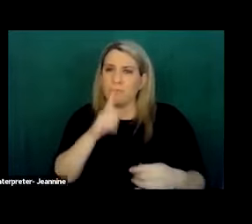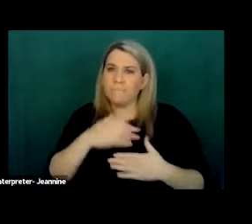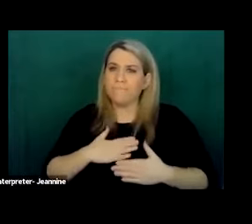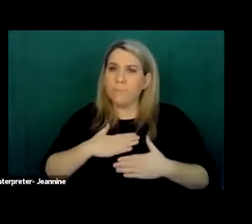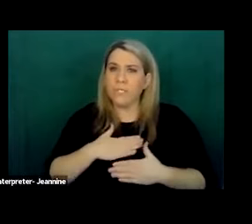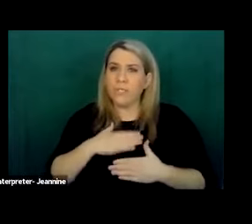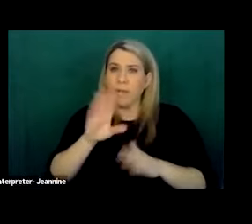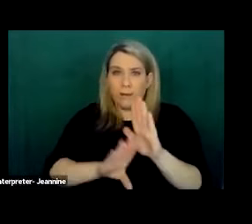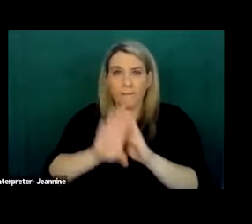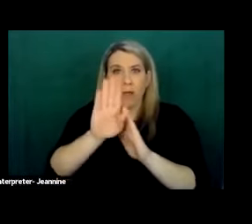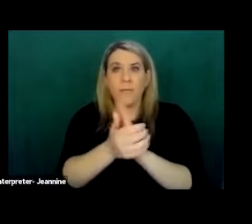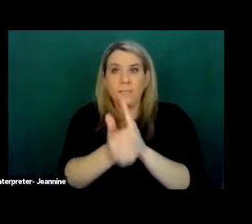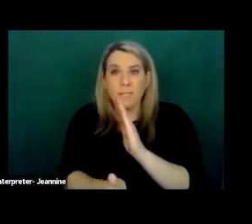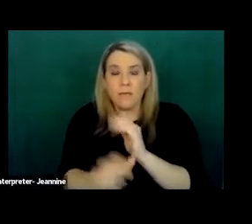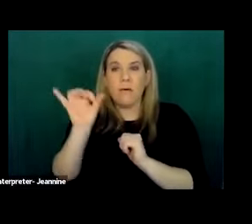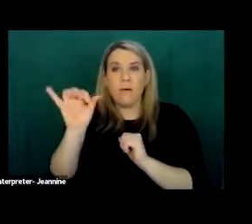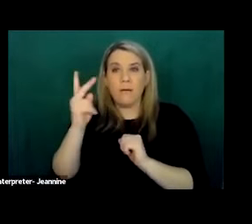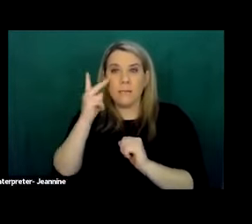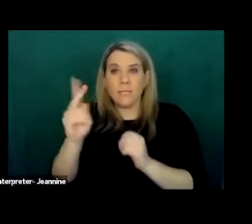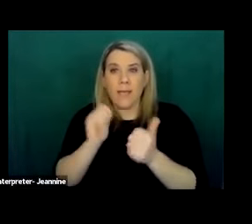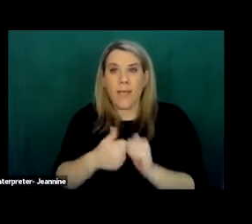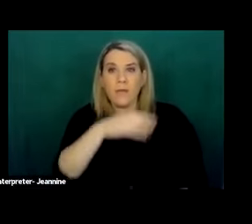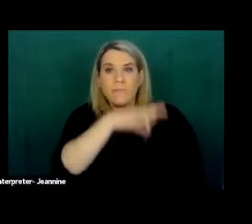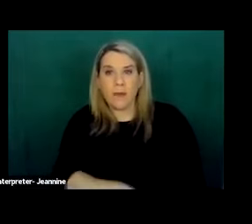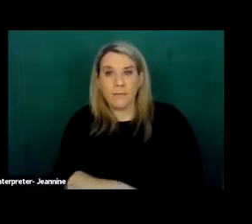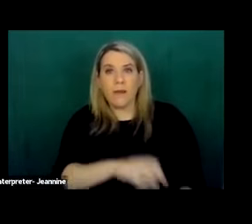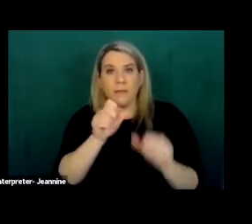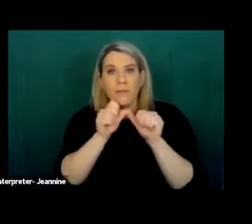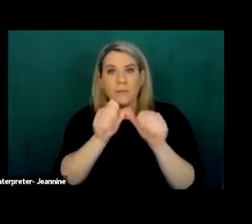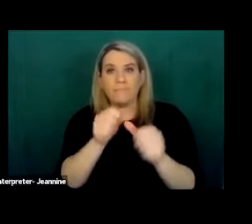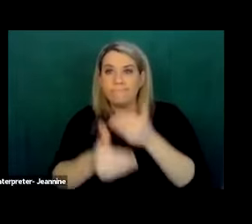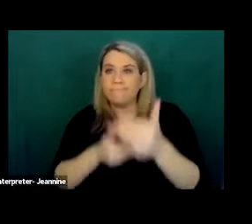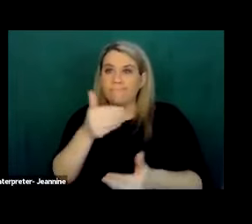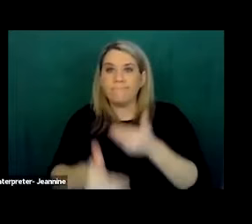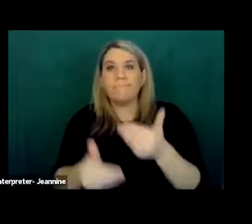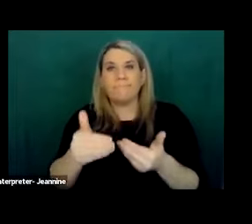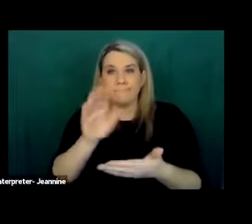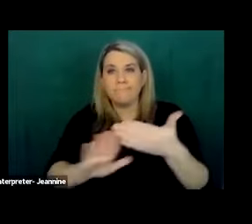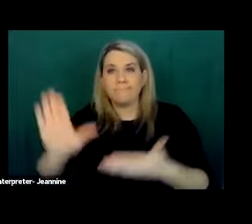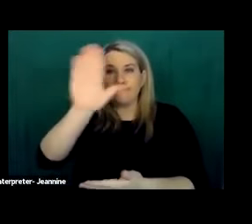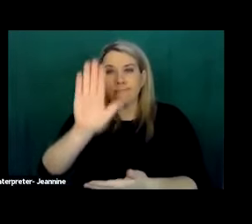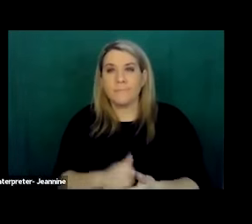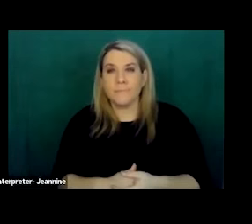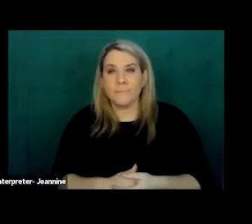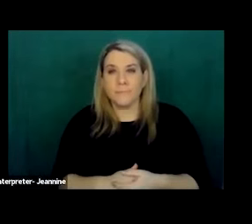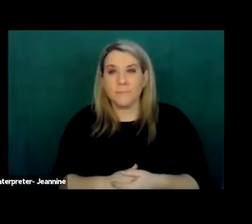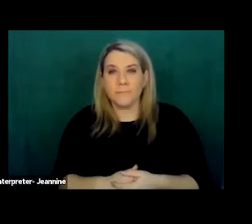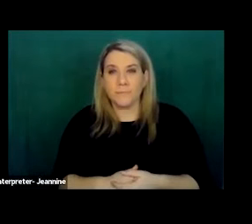skill development and see that it helps them as they persist through their semesters.